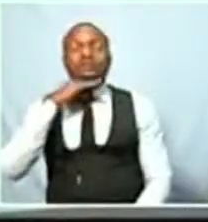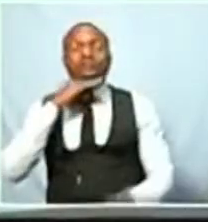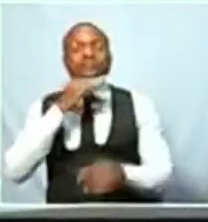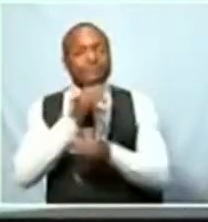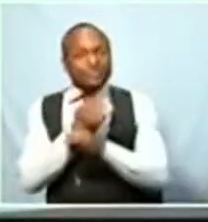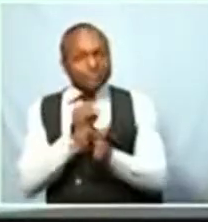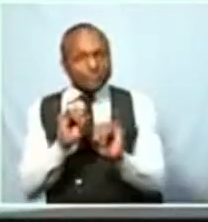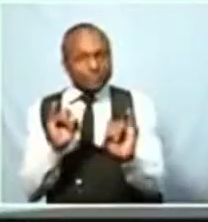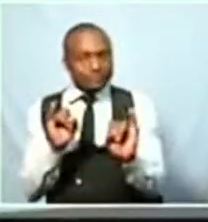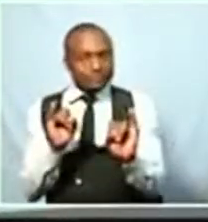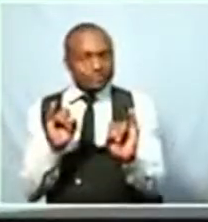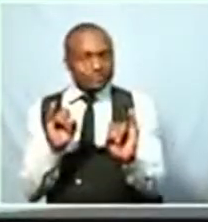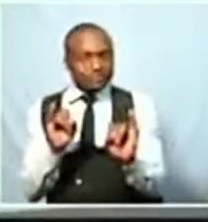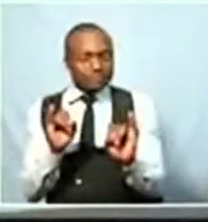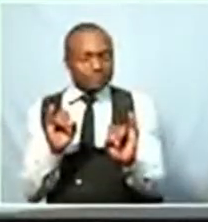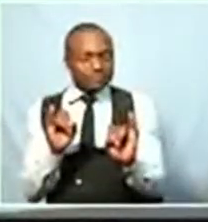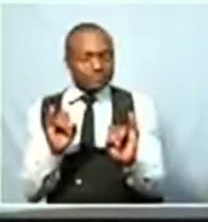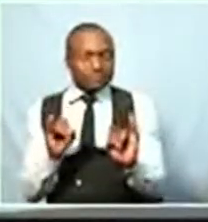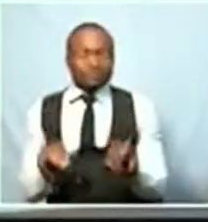in terms of